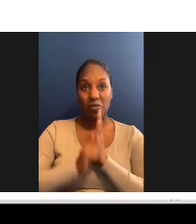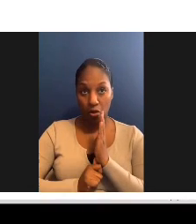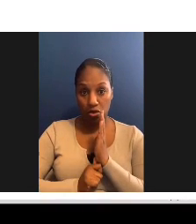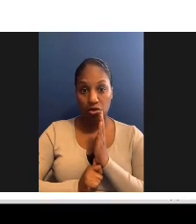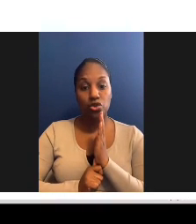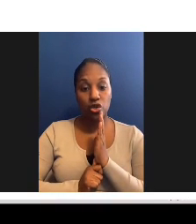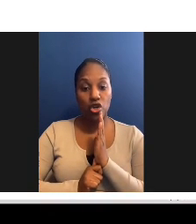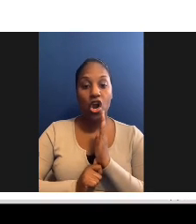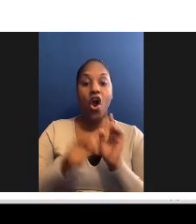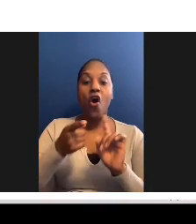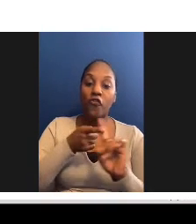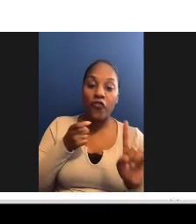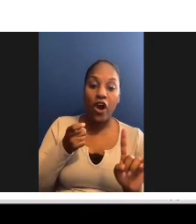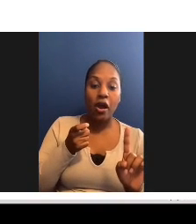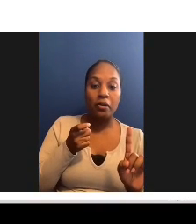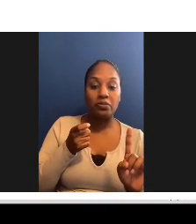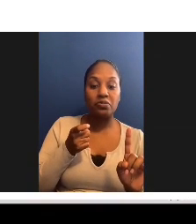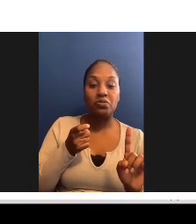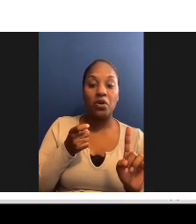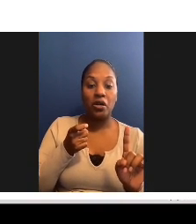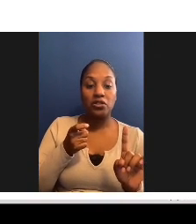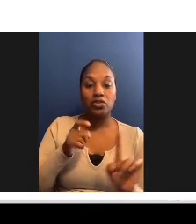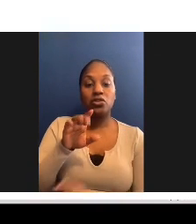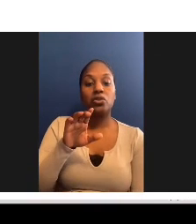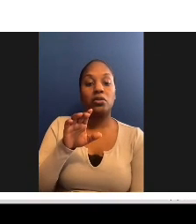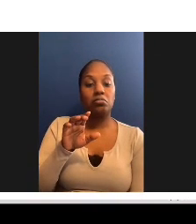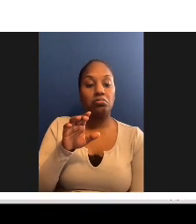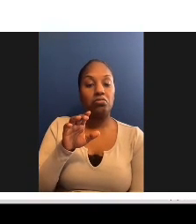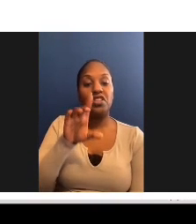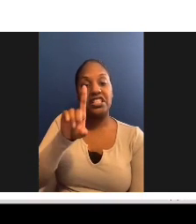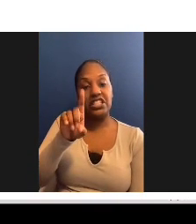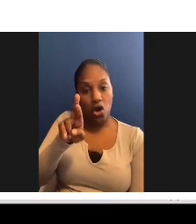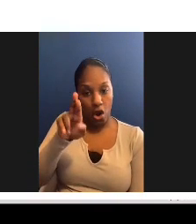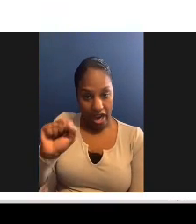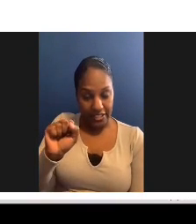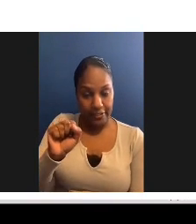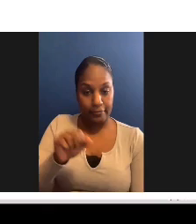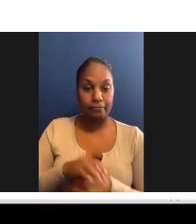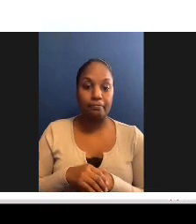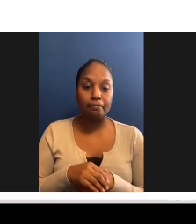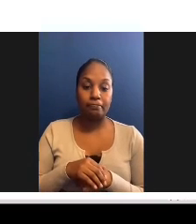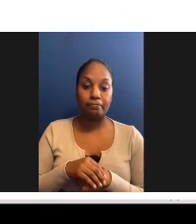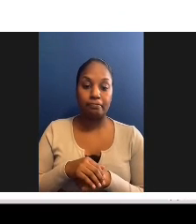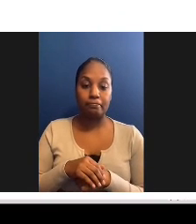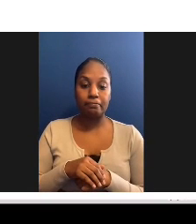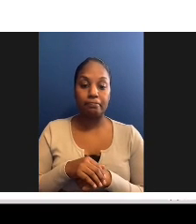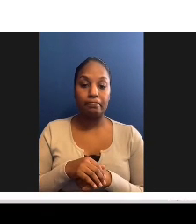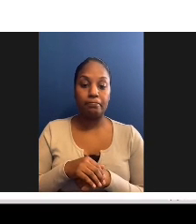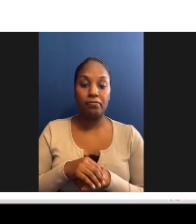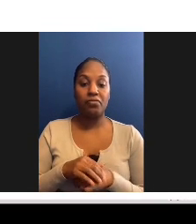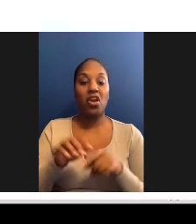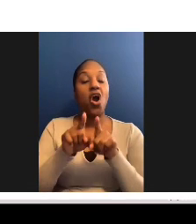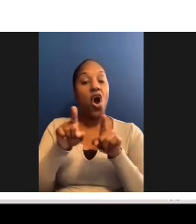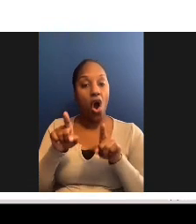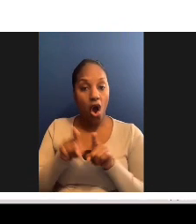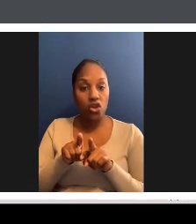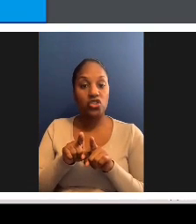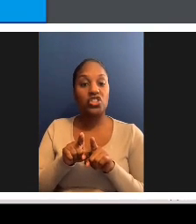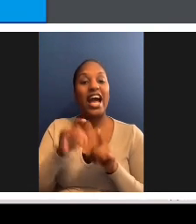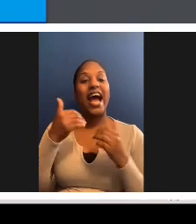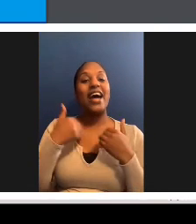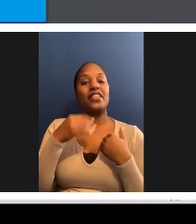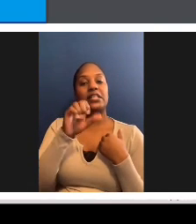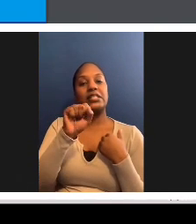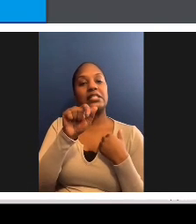of Education with the DRS. We also here have the slide guide, and I'd like to just briefly show you